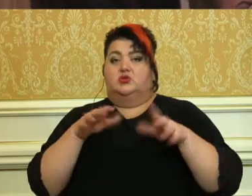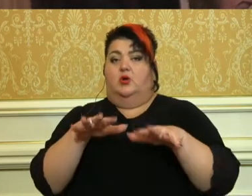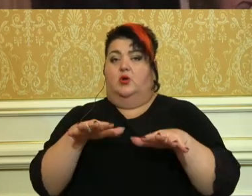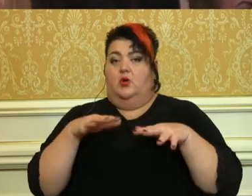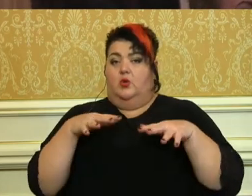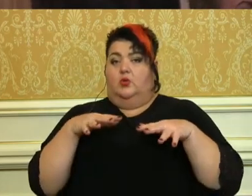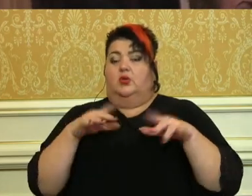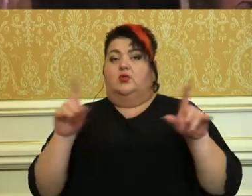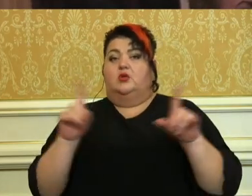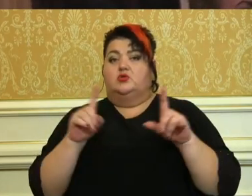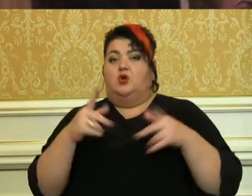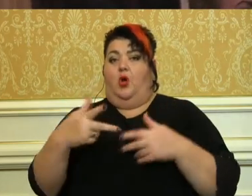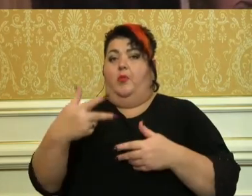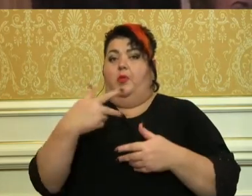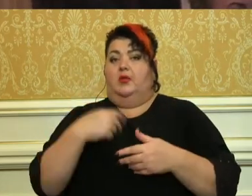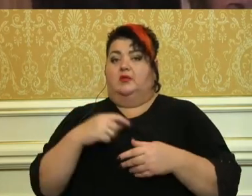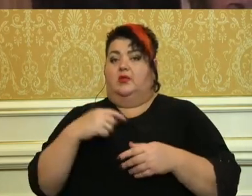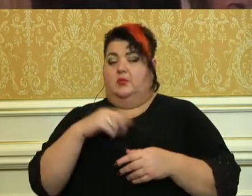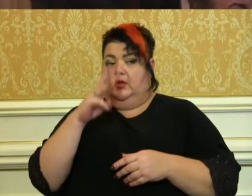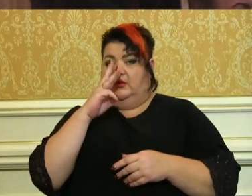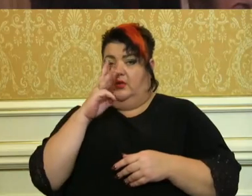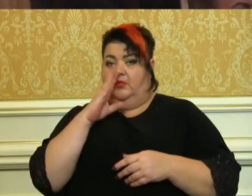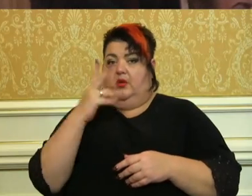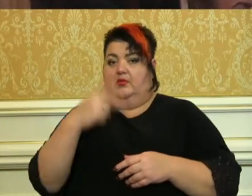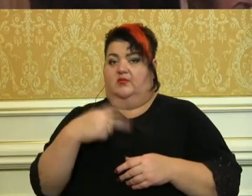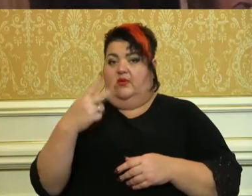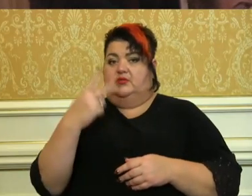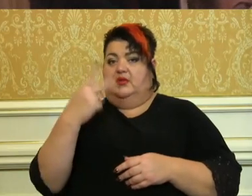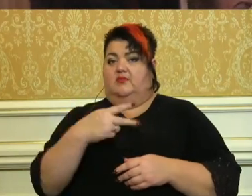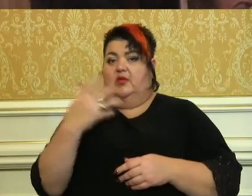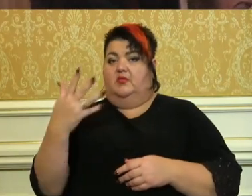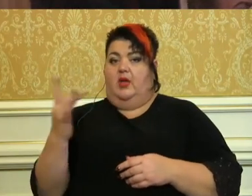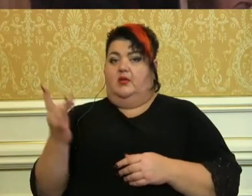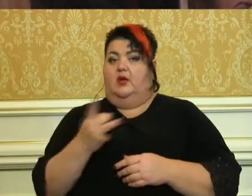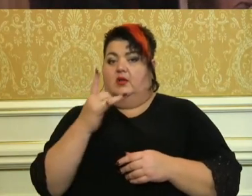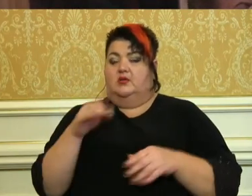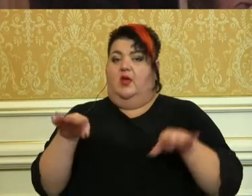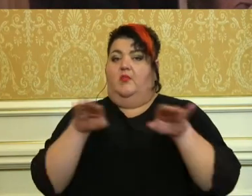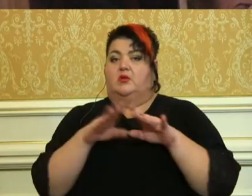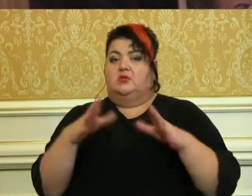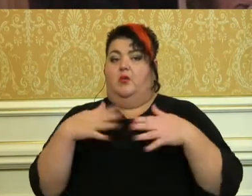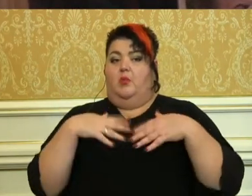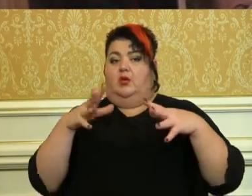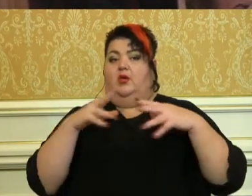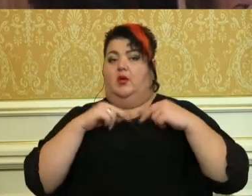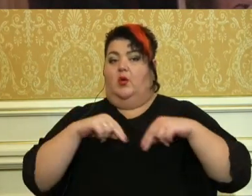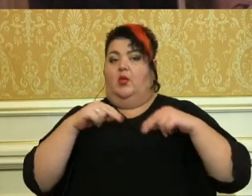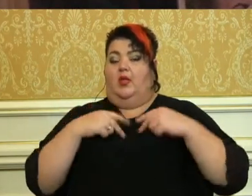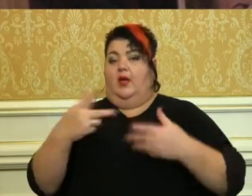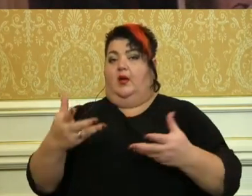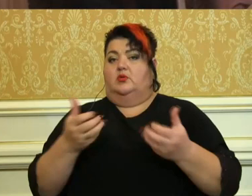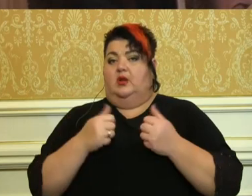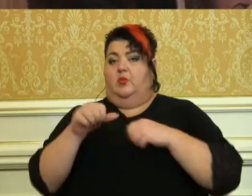of the great demands from the side of our government to pay 20,000